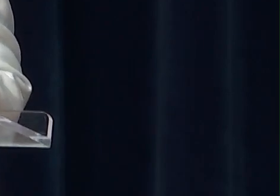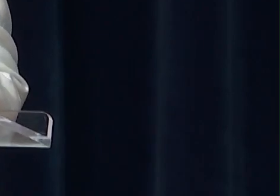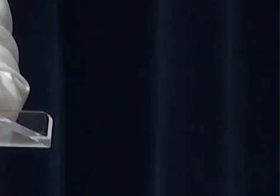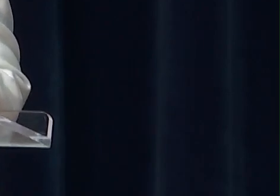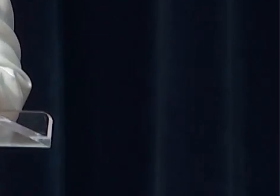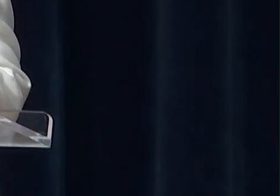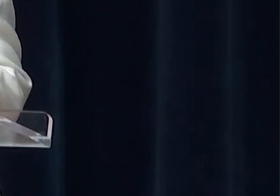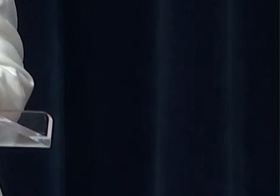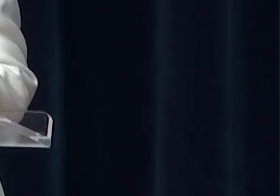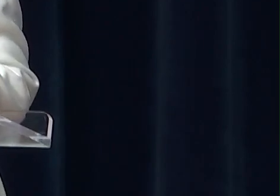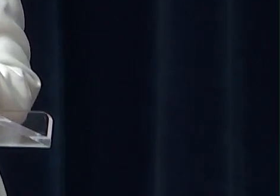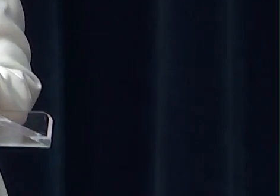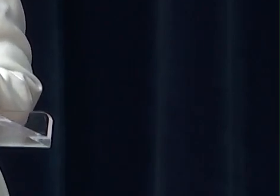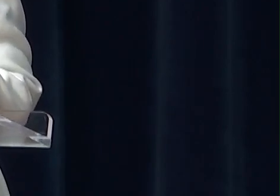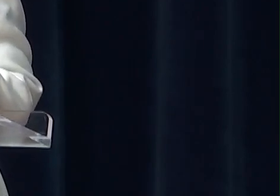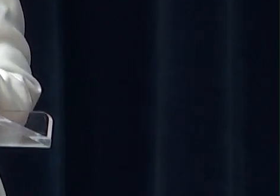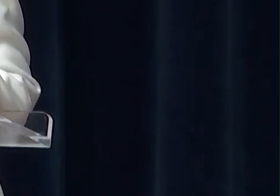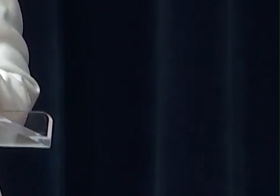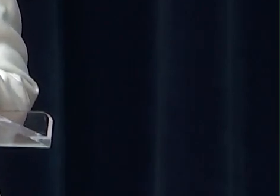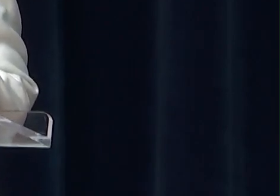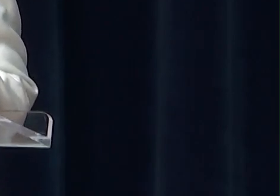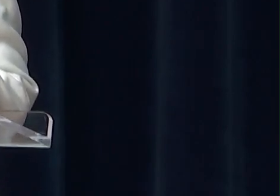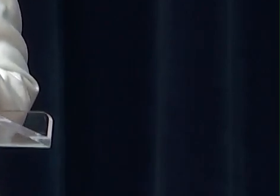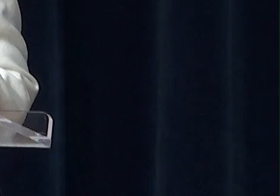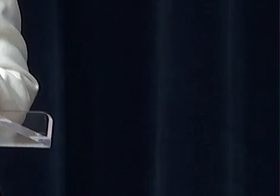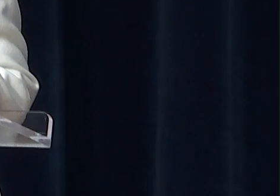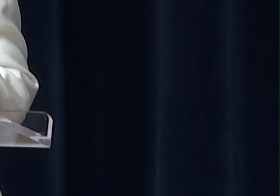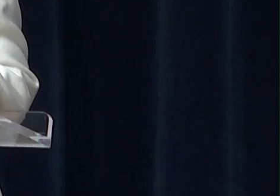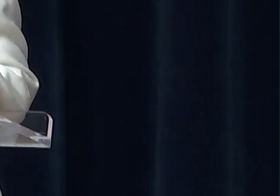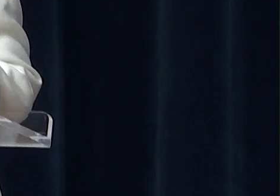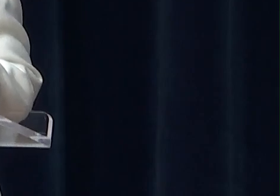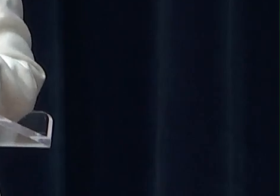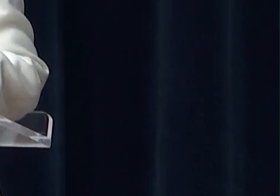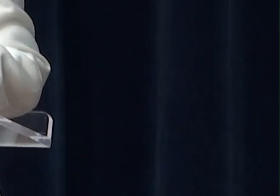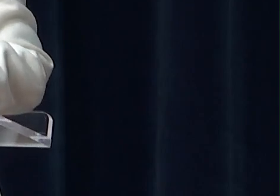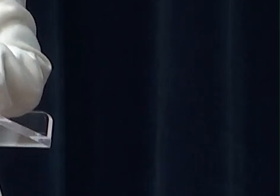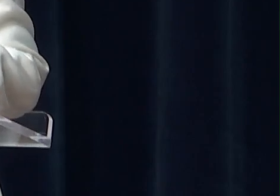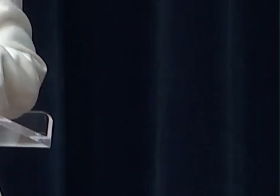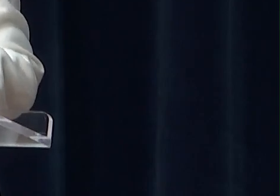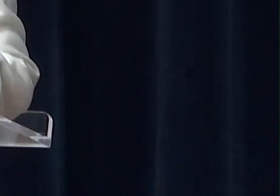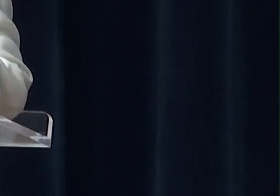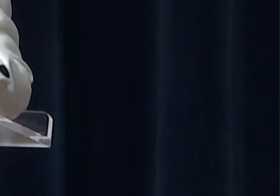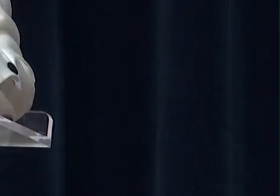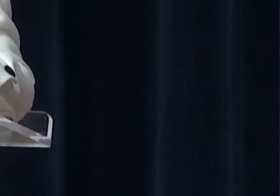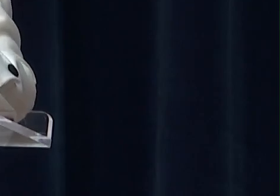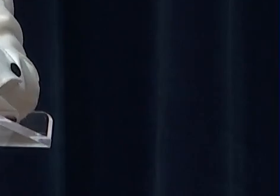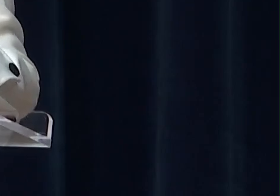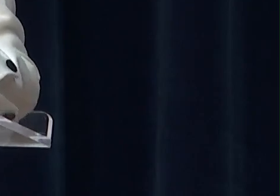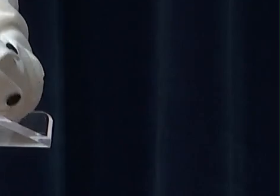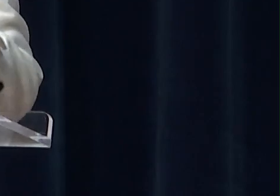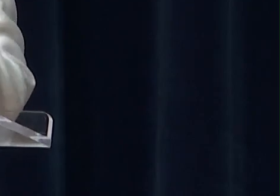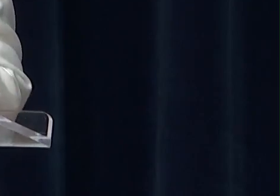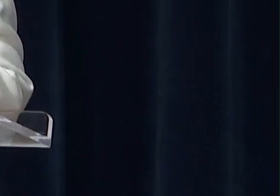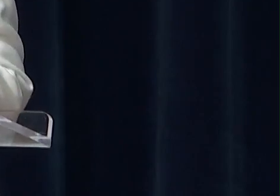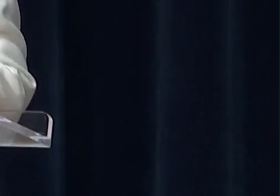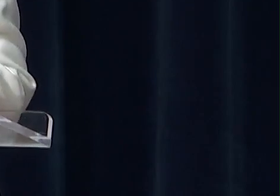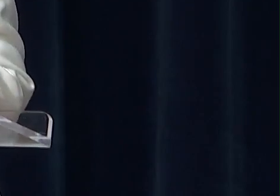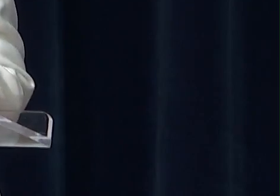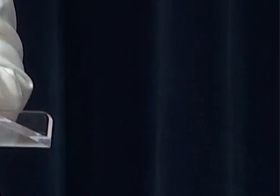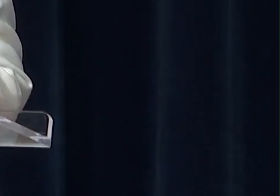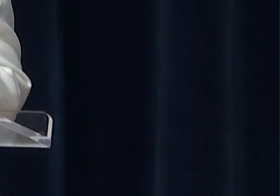be with us. It really does mean a lot to us that you're here and cheering us on and learning about what we do and spending time with